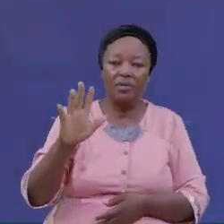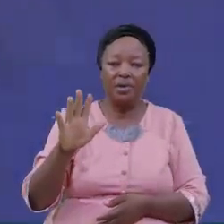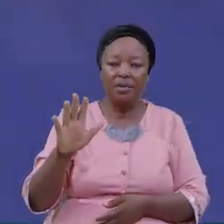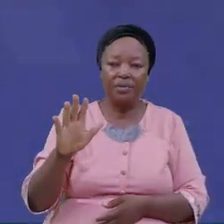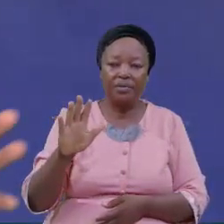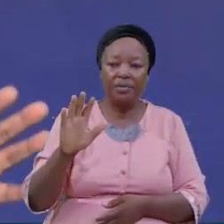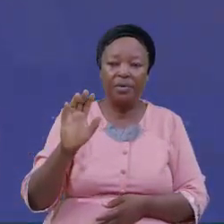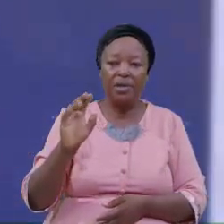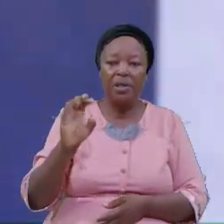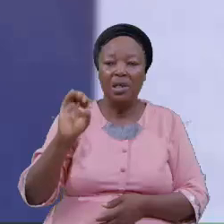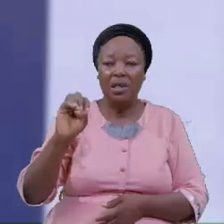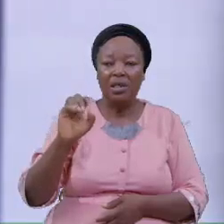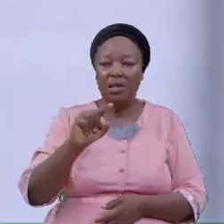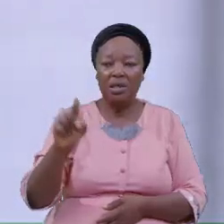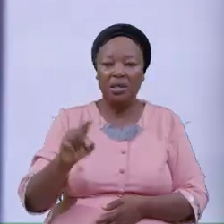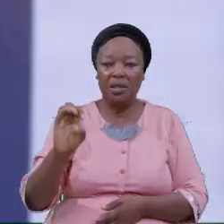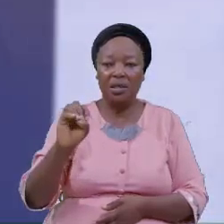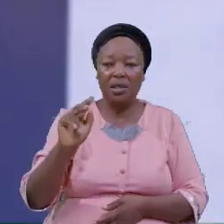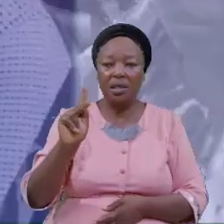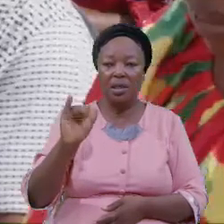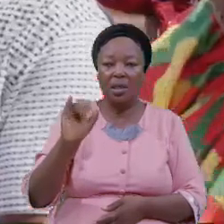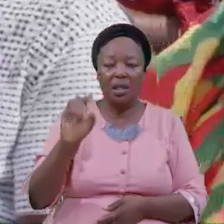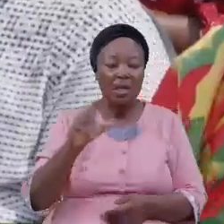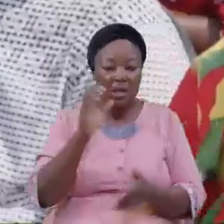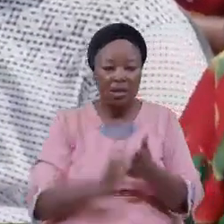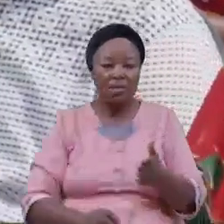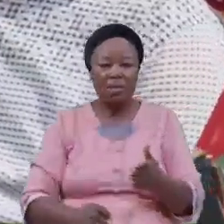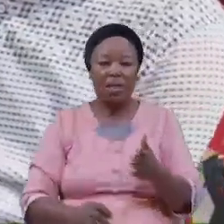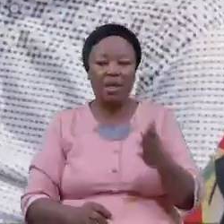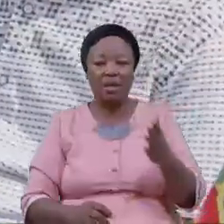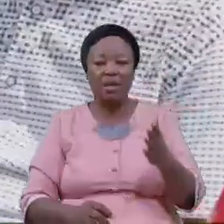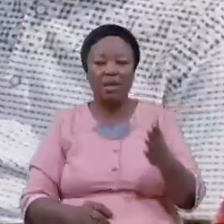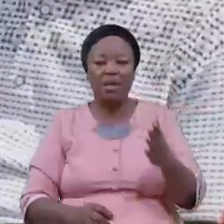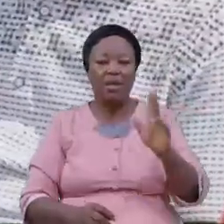25. Ezekiel 36, verse 25.